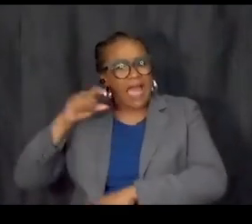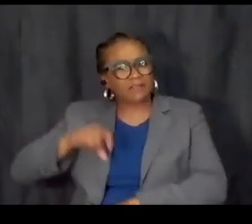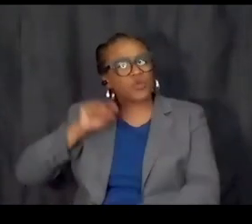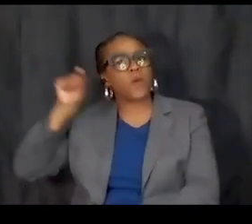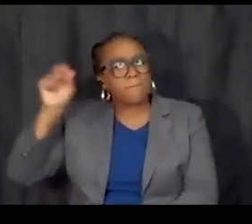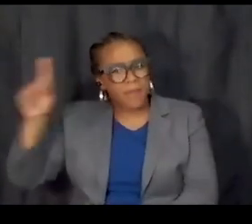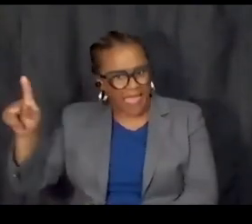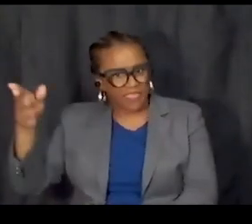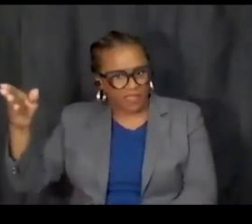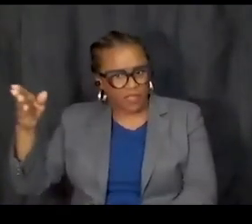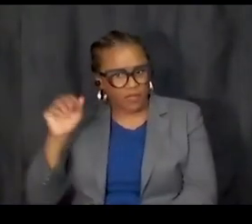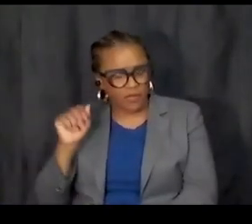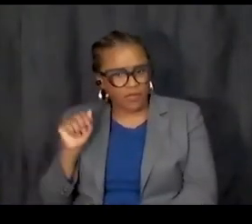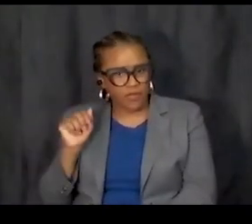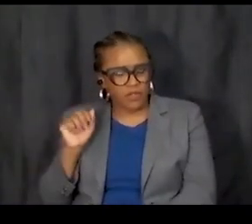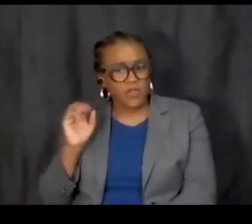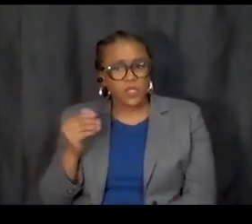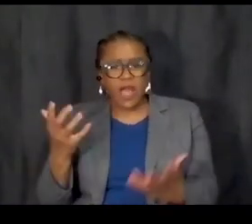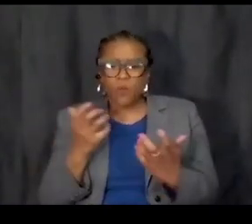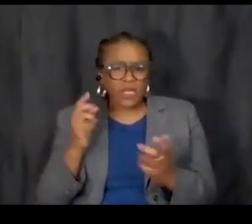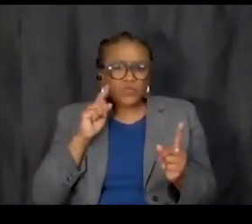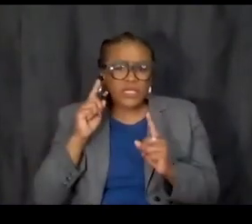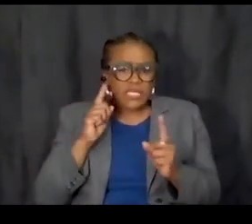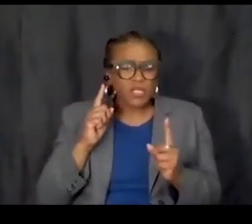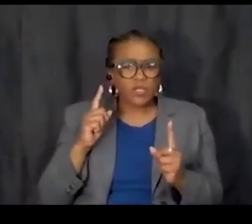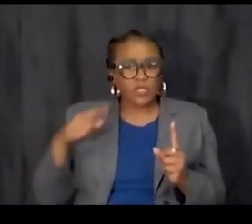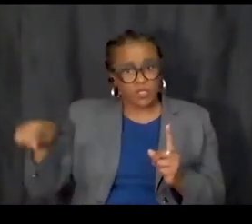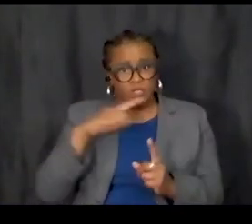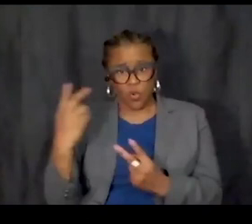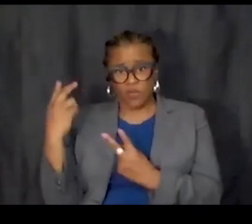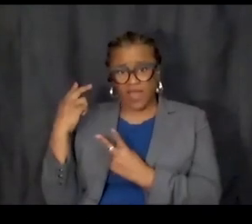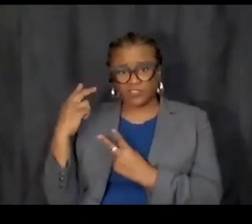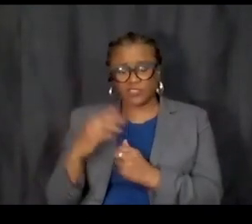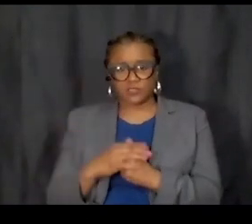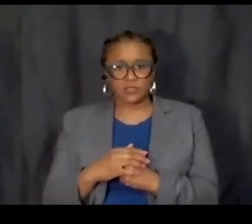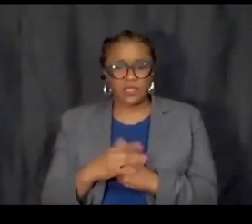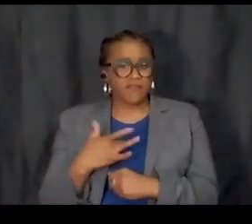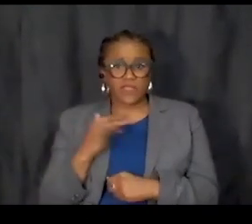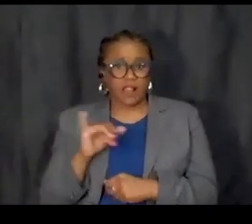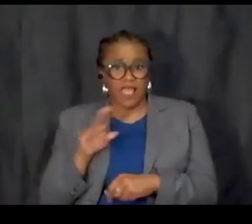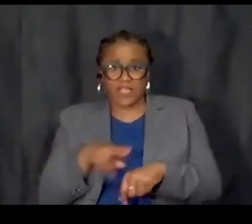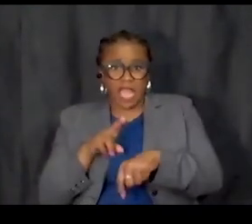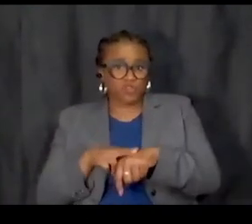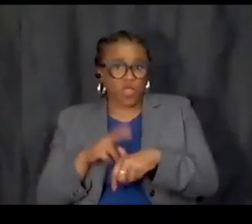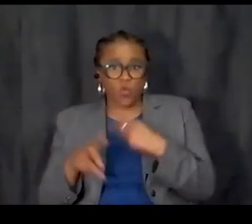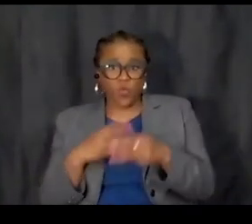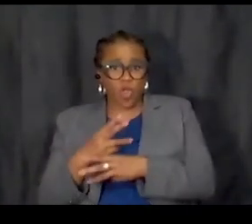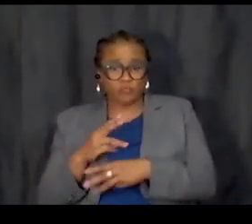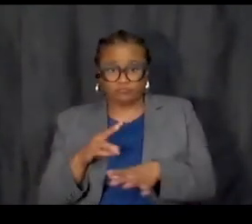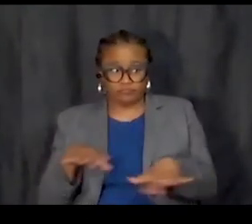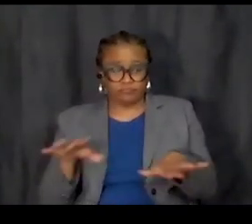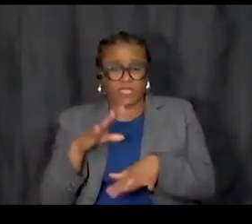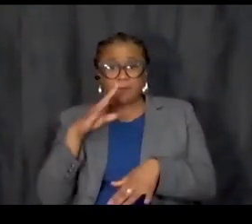So I just wanted to hear anybody's reflections, because I feel like the natural world is, especially as Black folk, there is often a complicated relationship